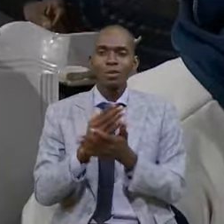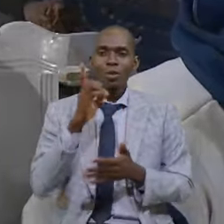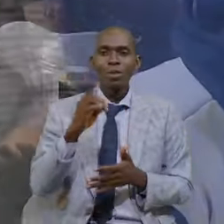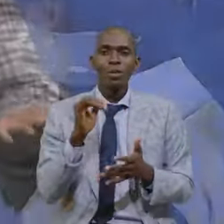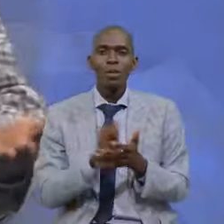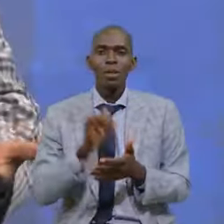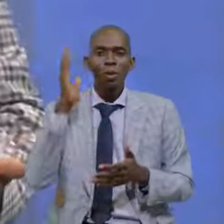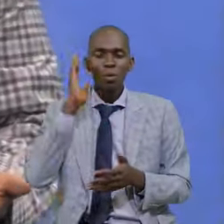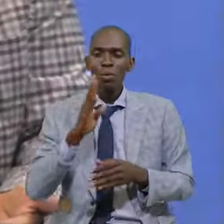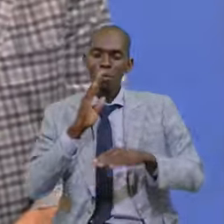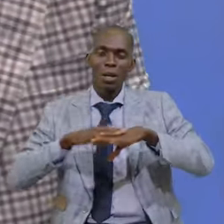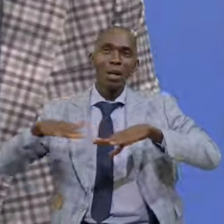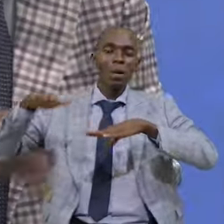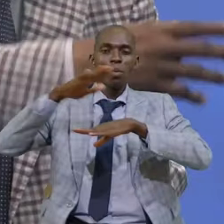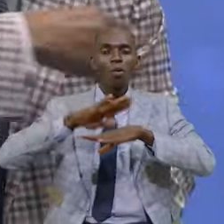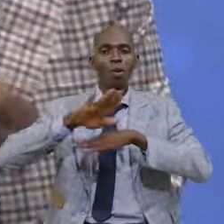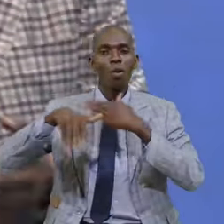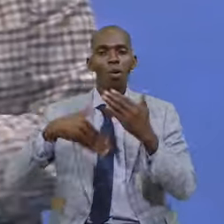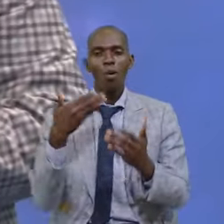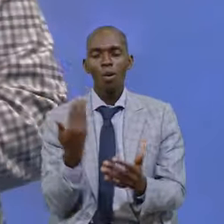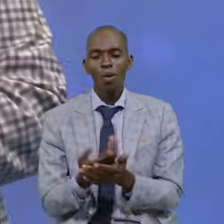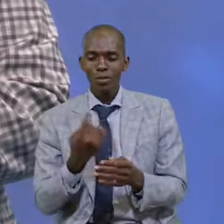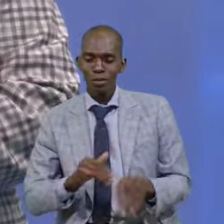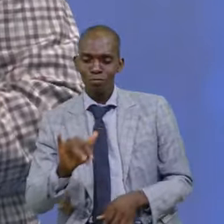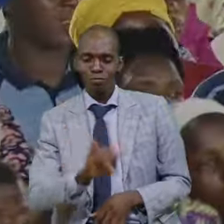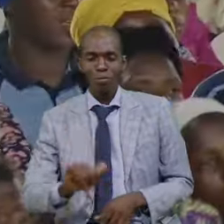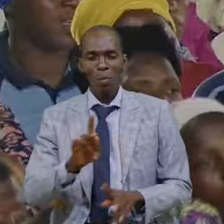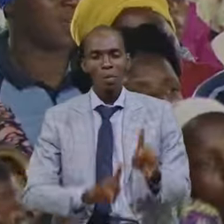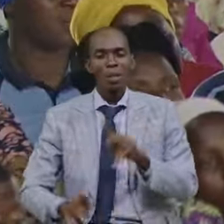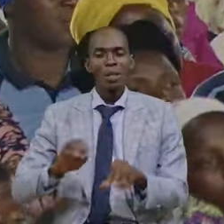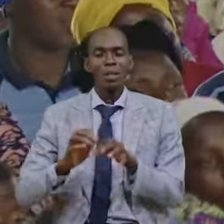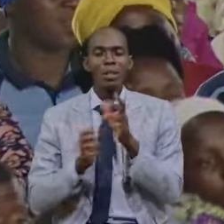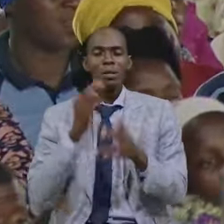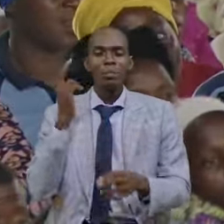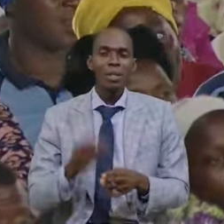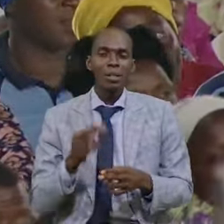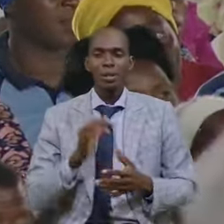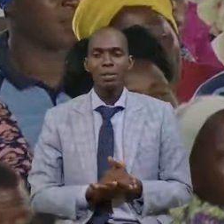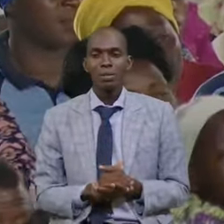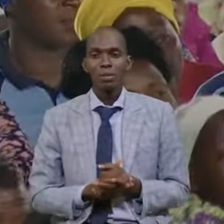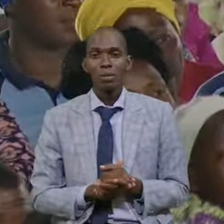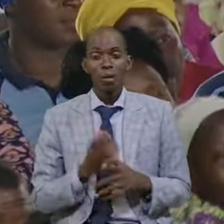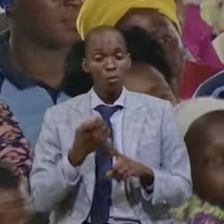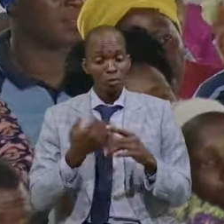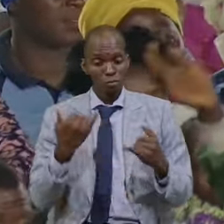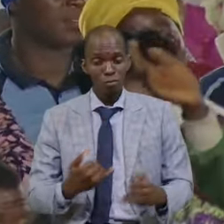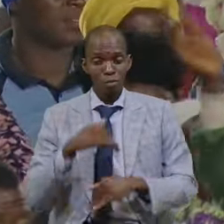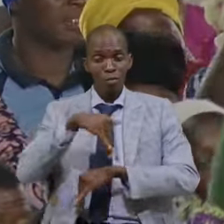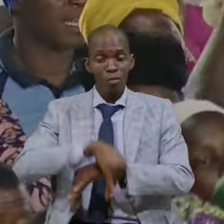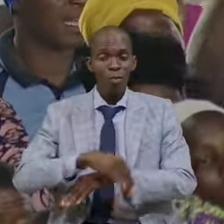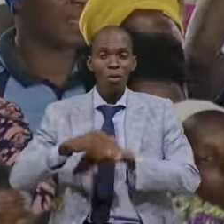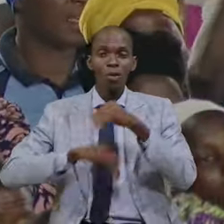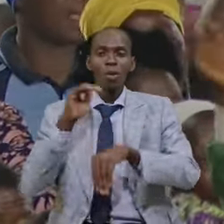be above all the common people in Jesus' name. From tonight, you will not